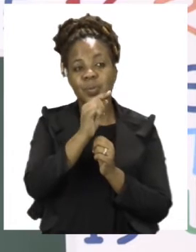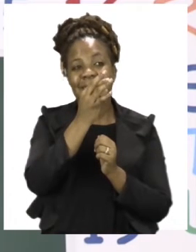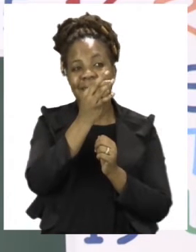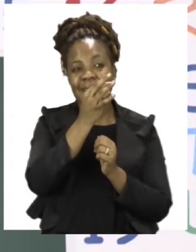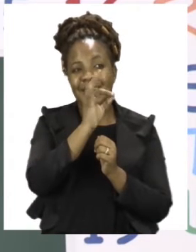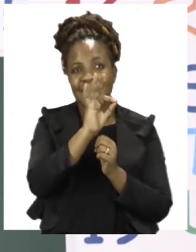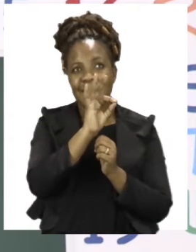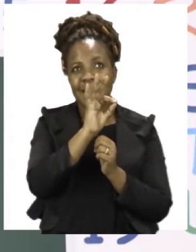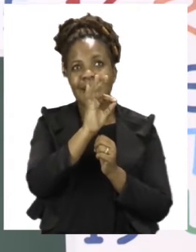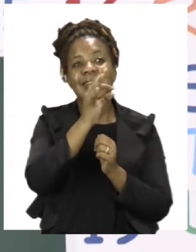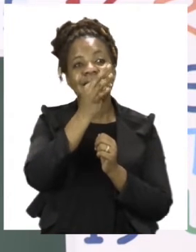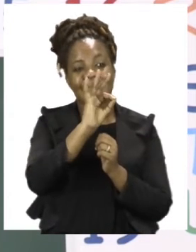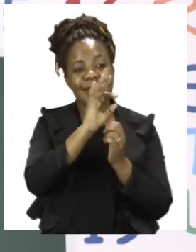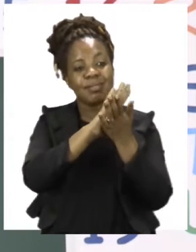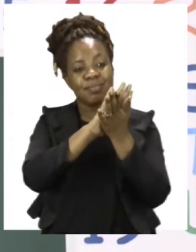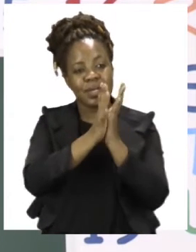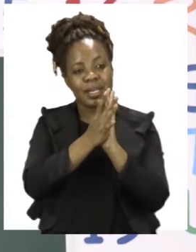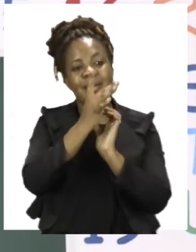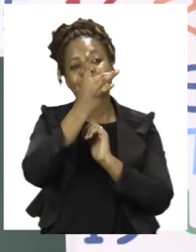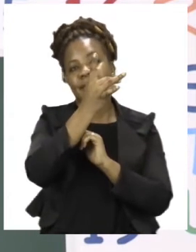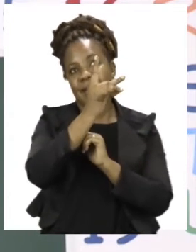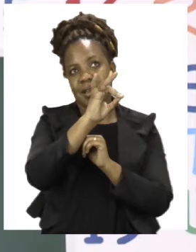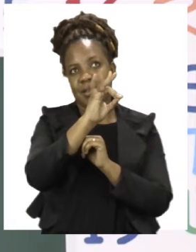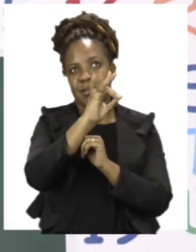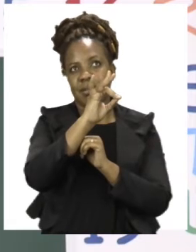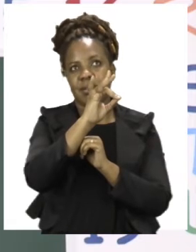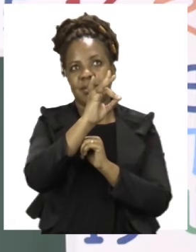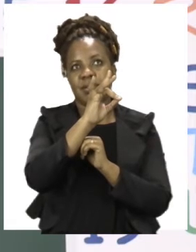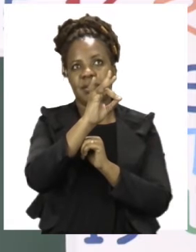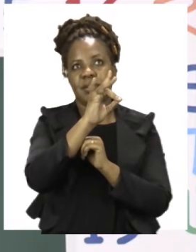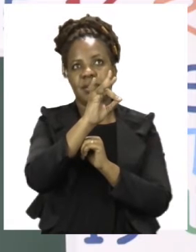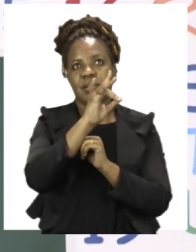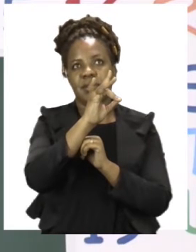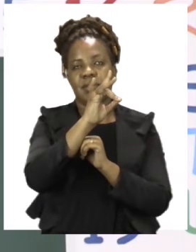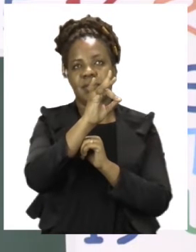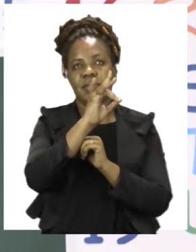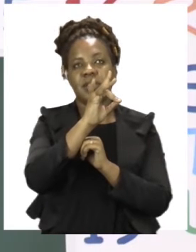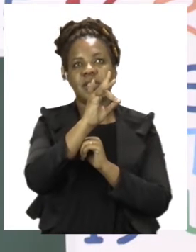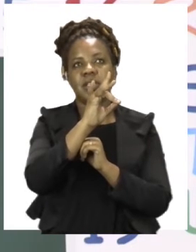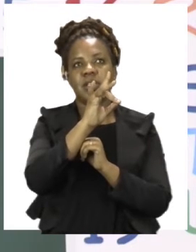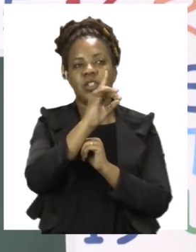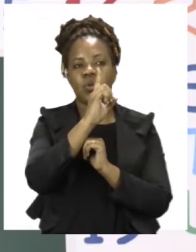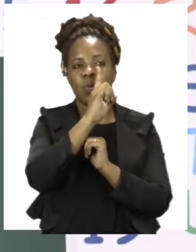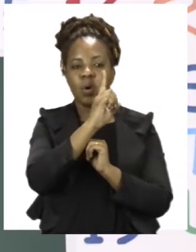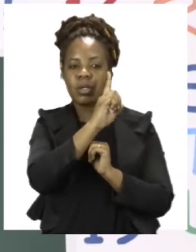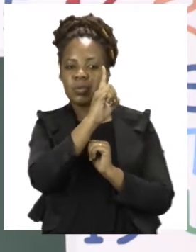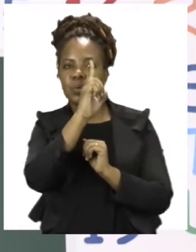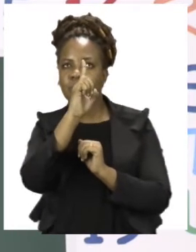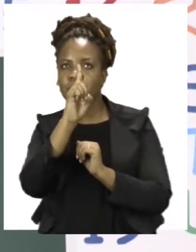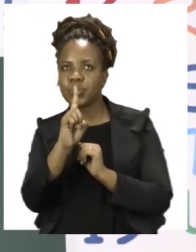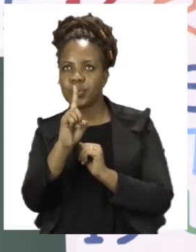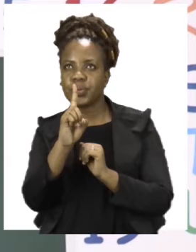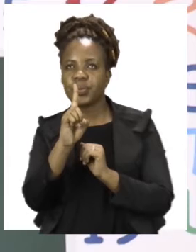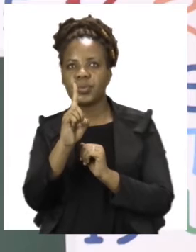9, and that 9 becomes an 8. And then we give that tens